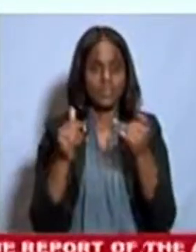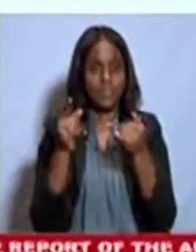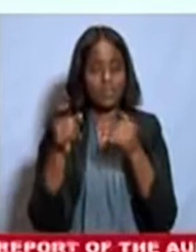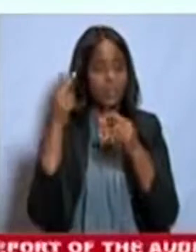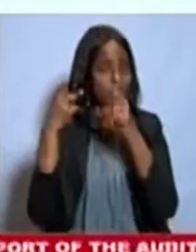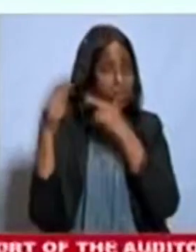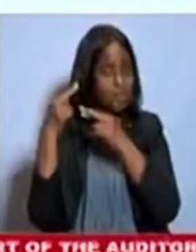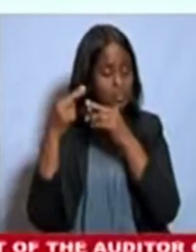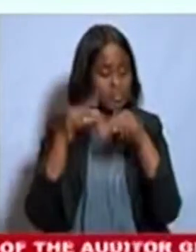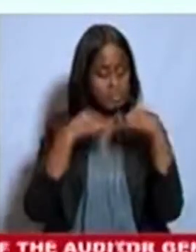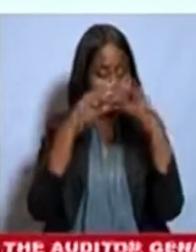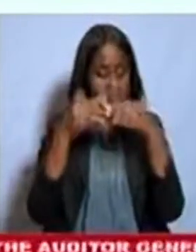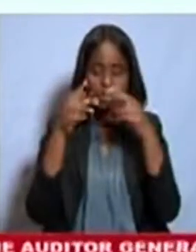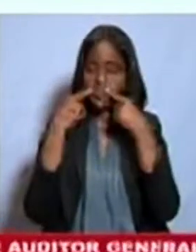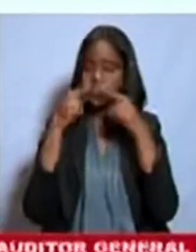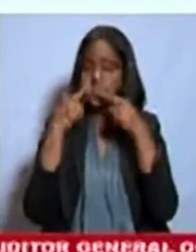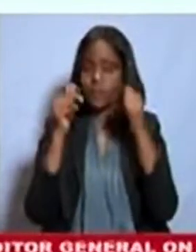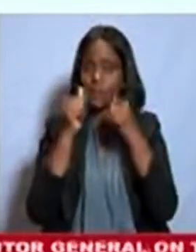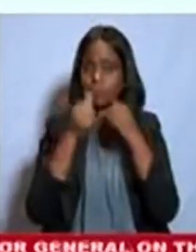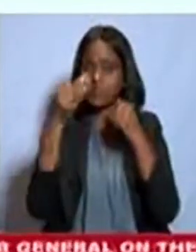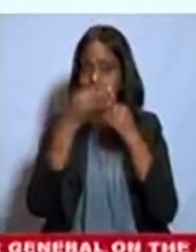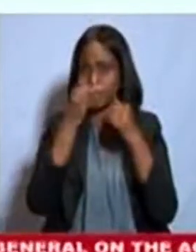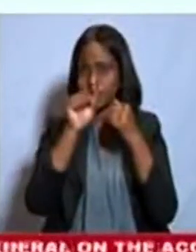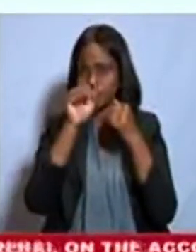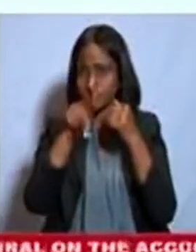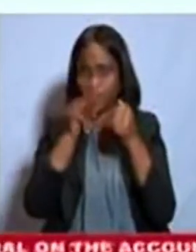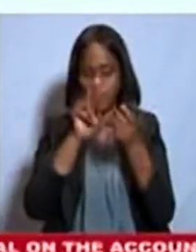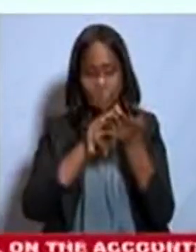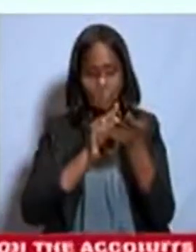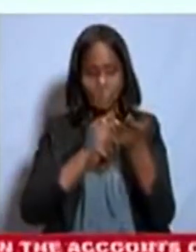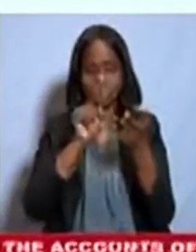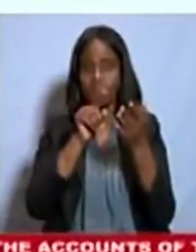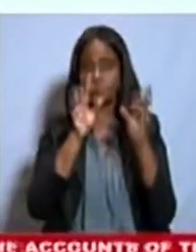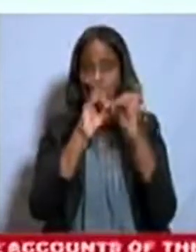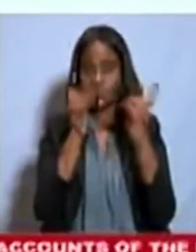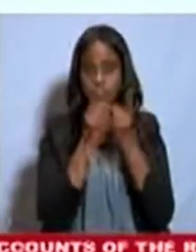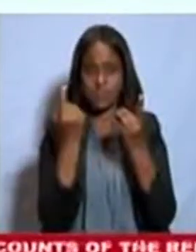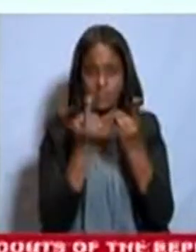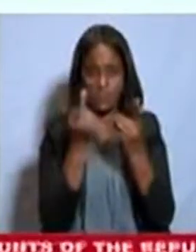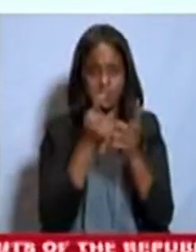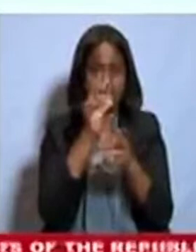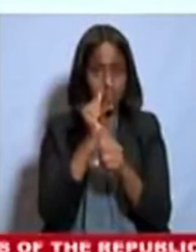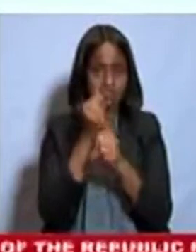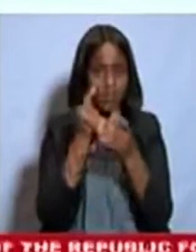review of delivery notes and FSP reports revealed that the district only received